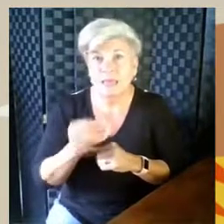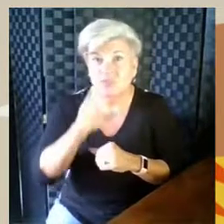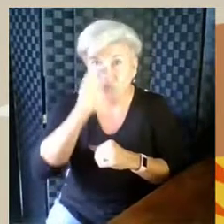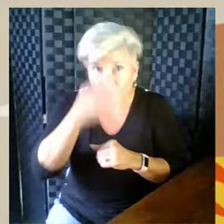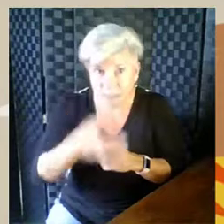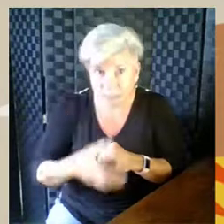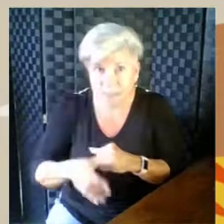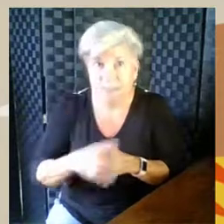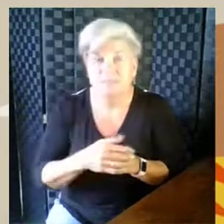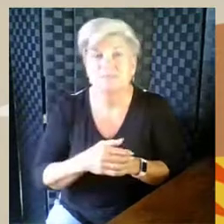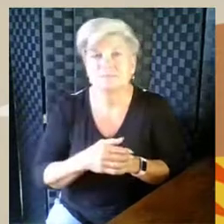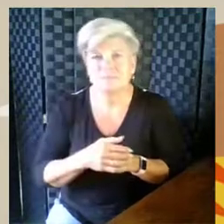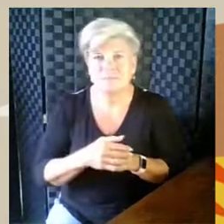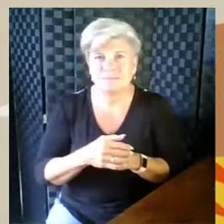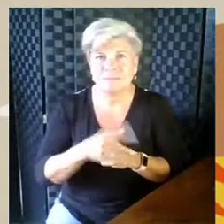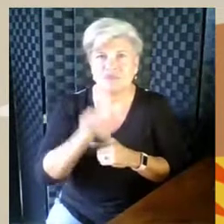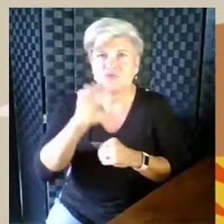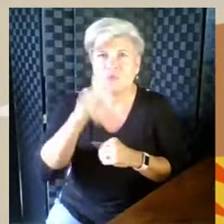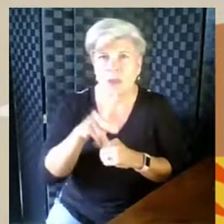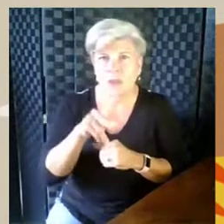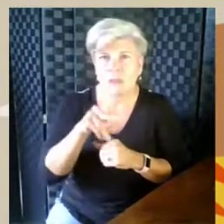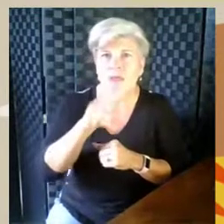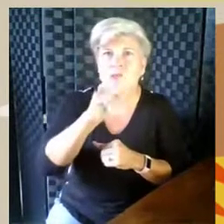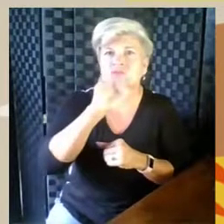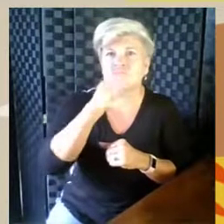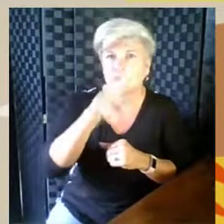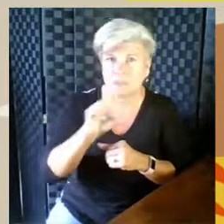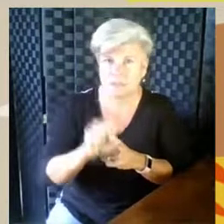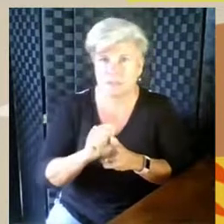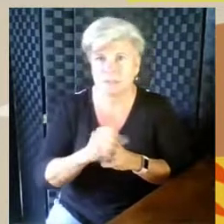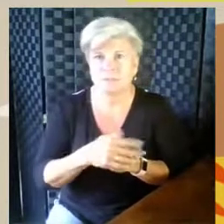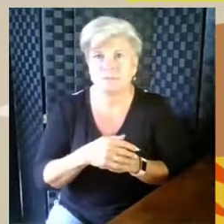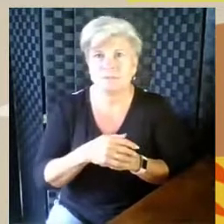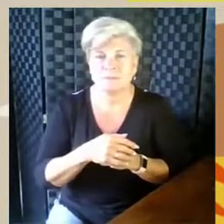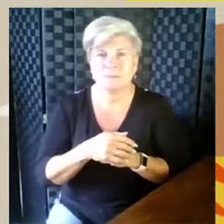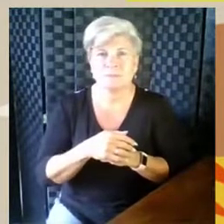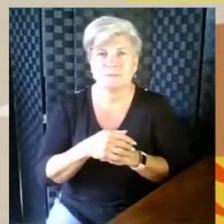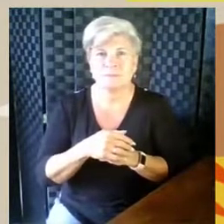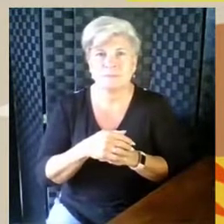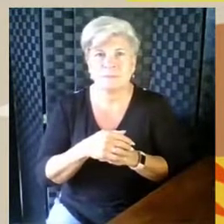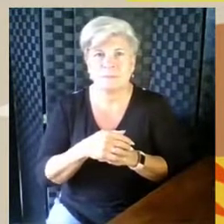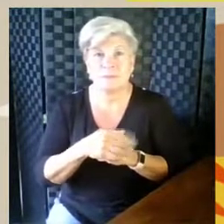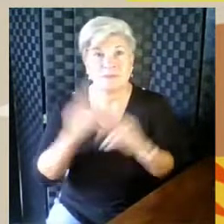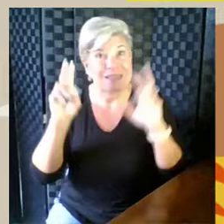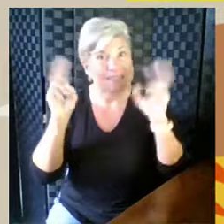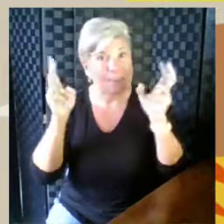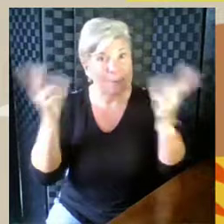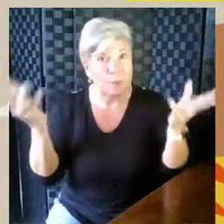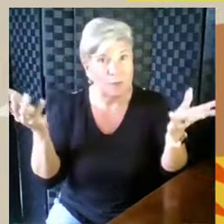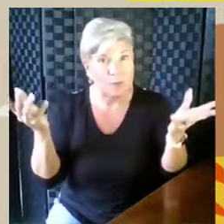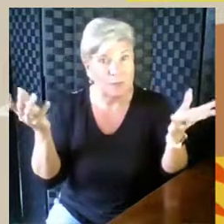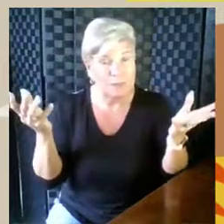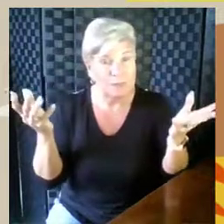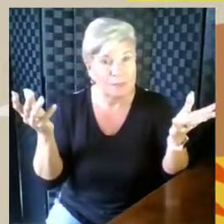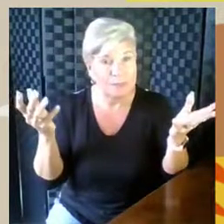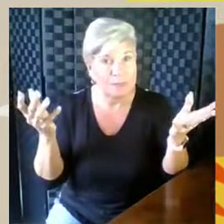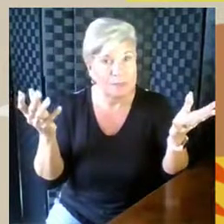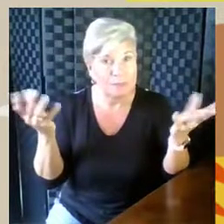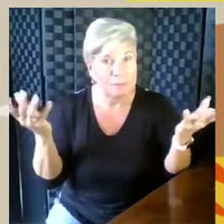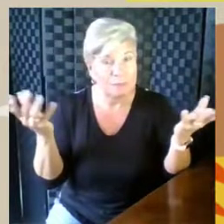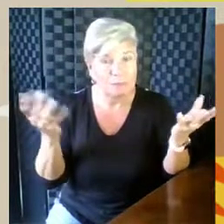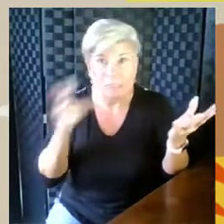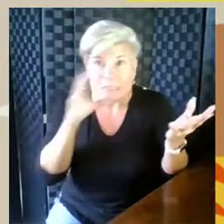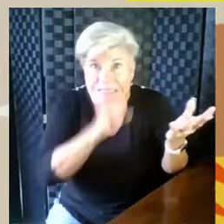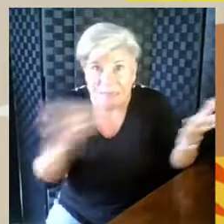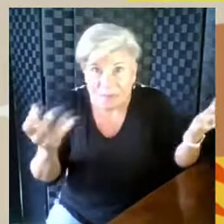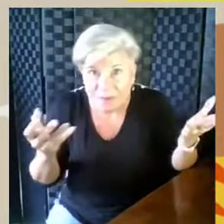and trunks with their trunk. So the topic, see if you can guess